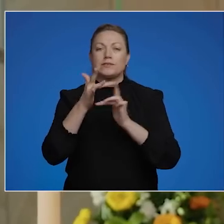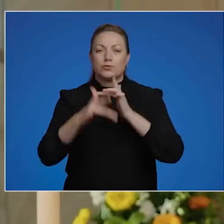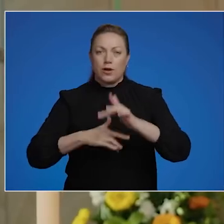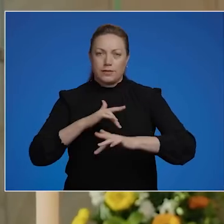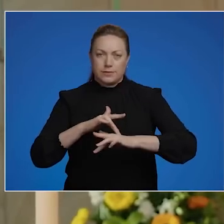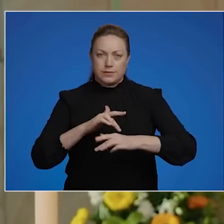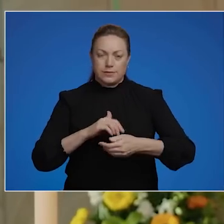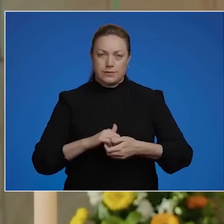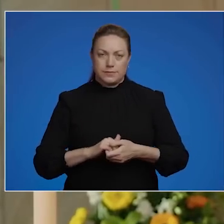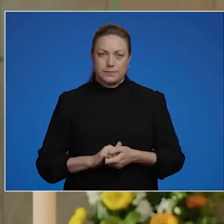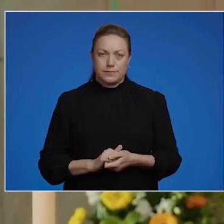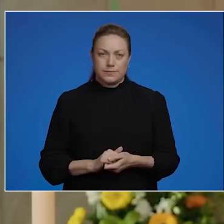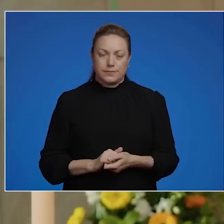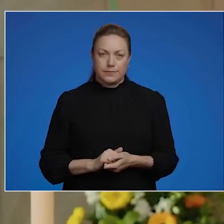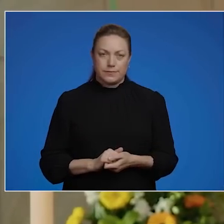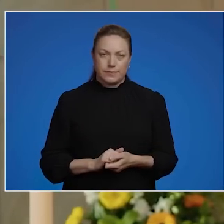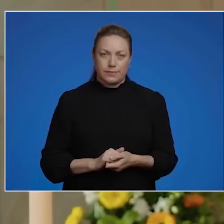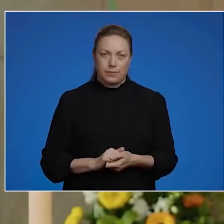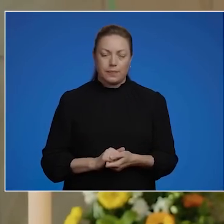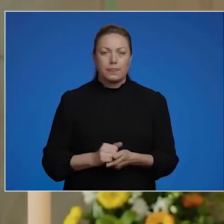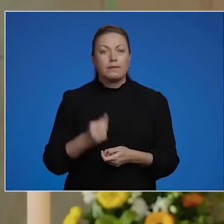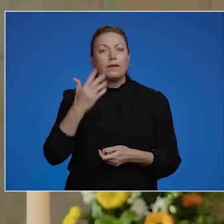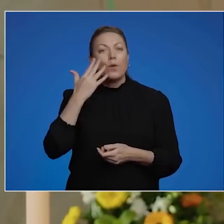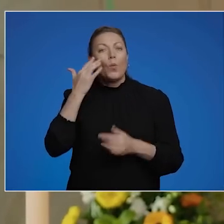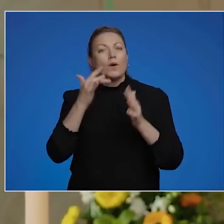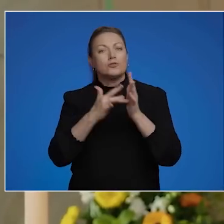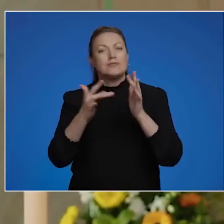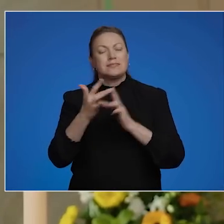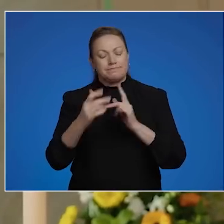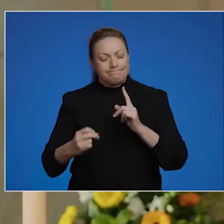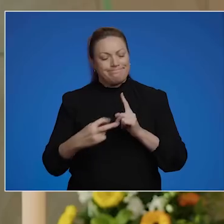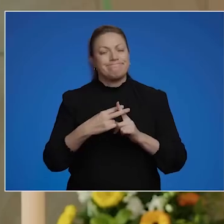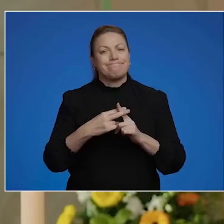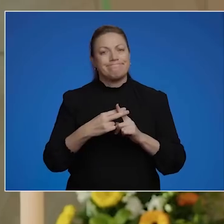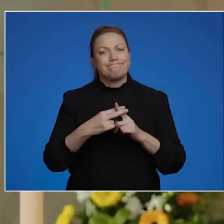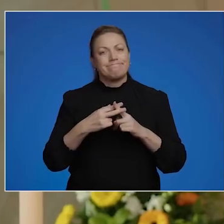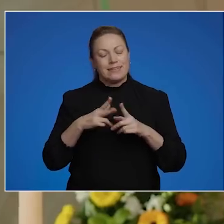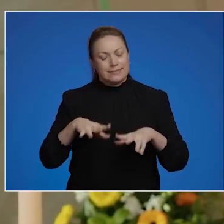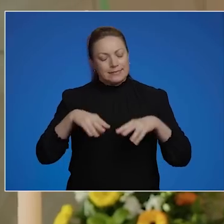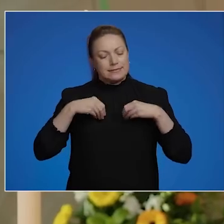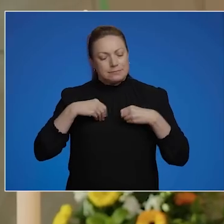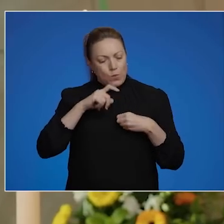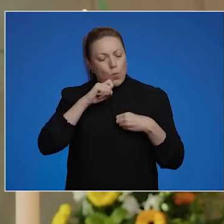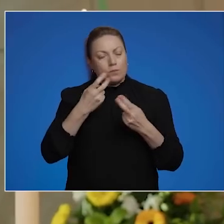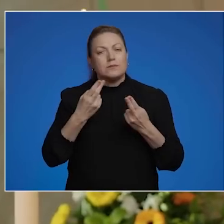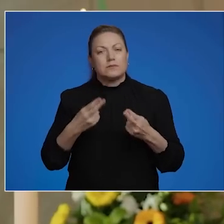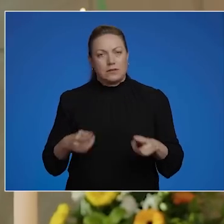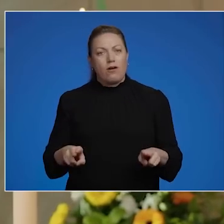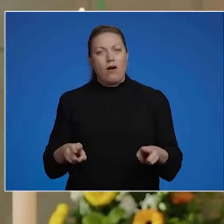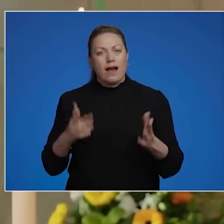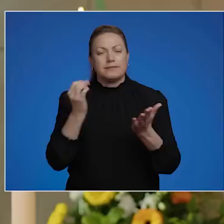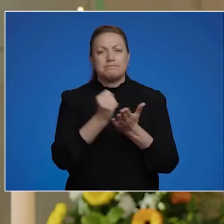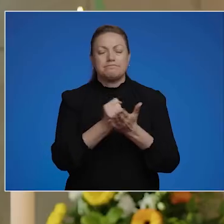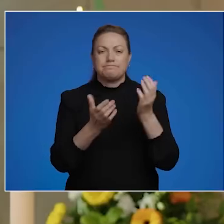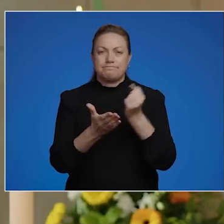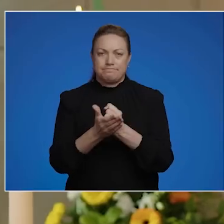Jesus Christ. At the time he was betrayed and entered willingly into his passion, he took